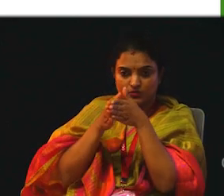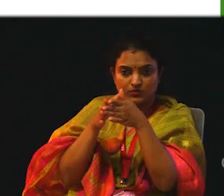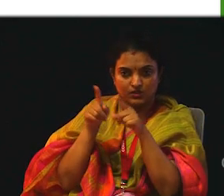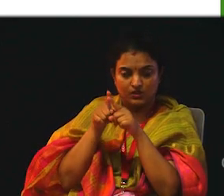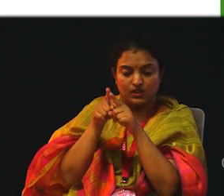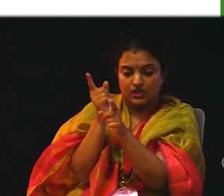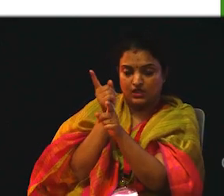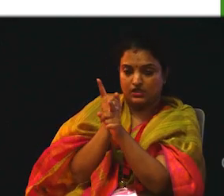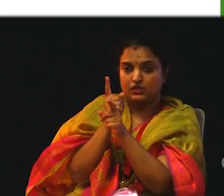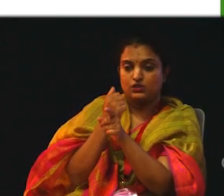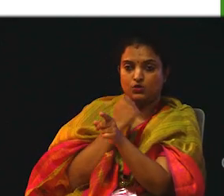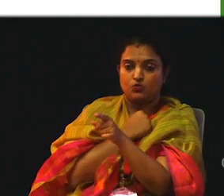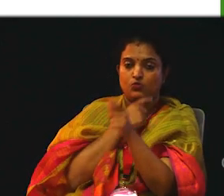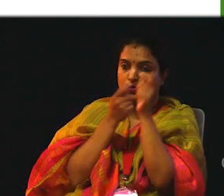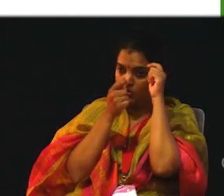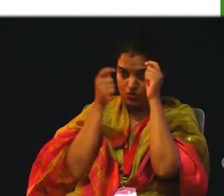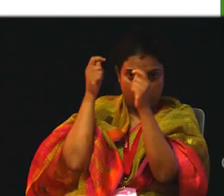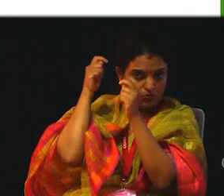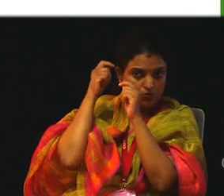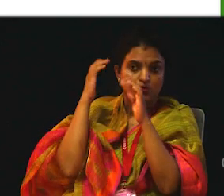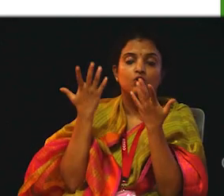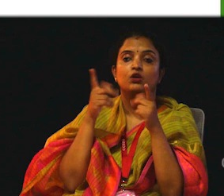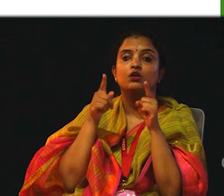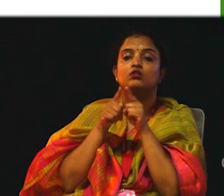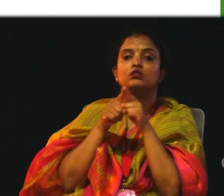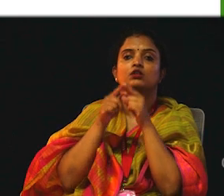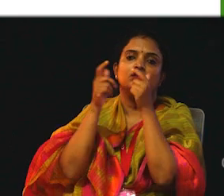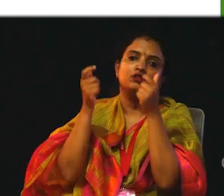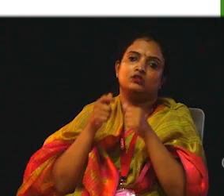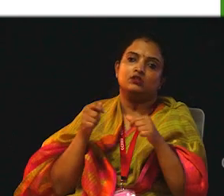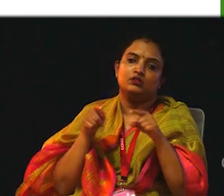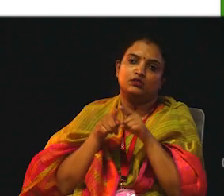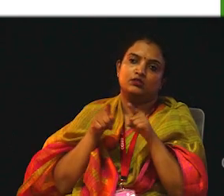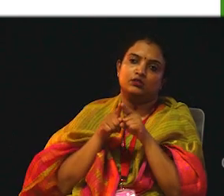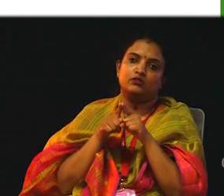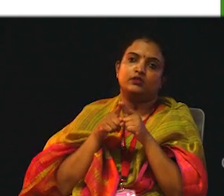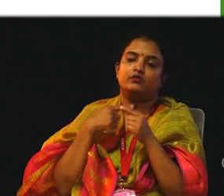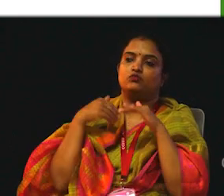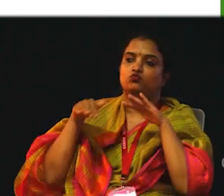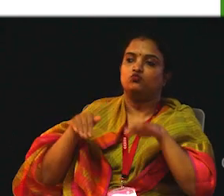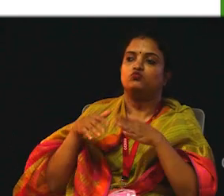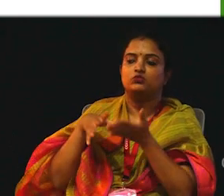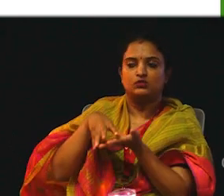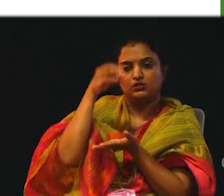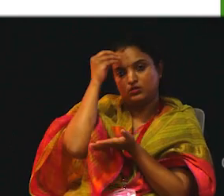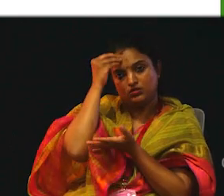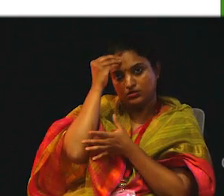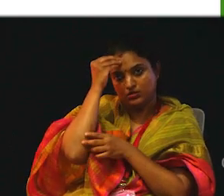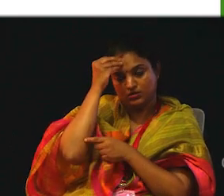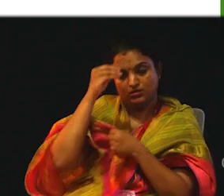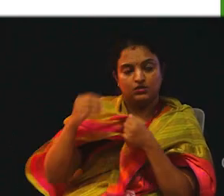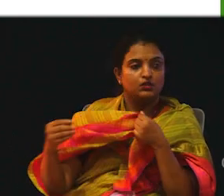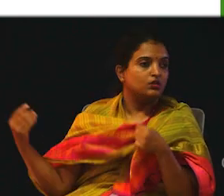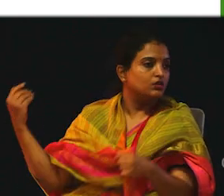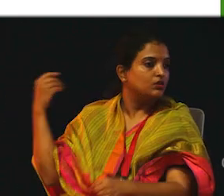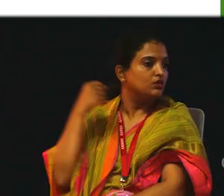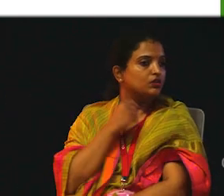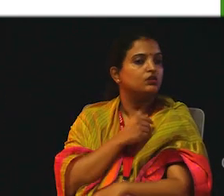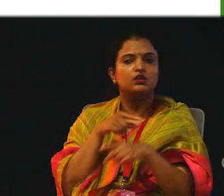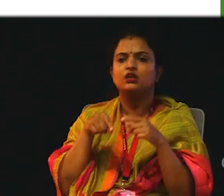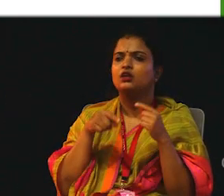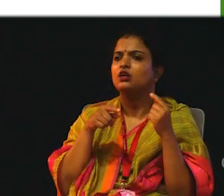the teacher's role in shaping the way the child perceives the world.